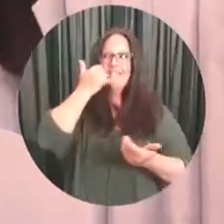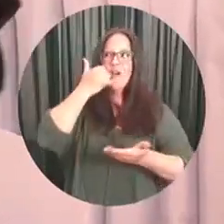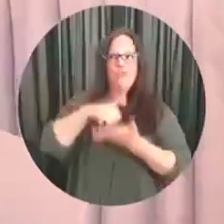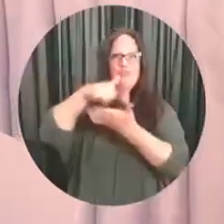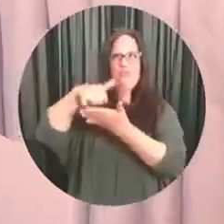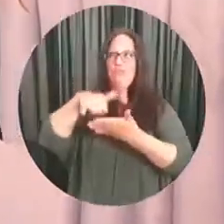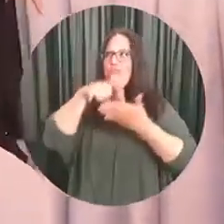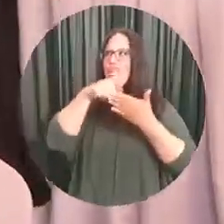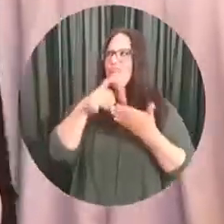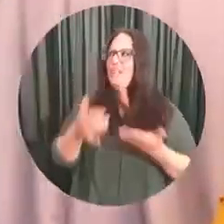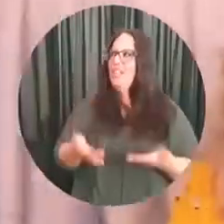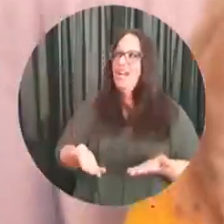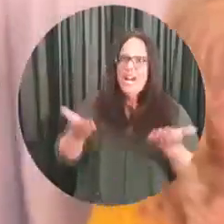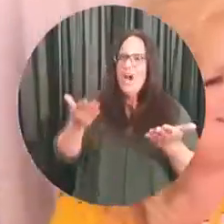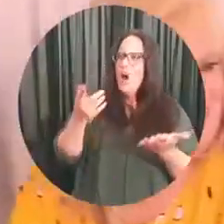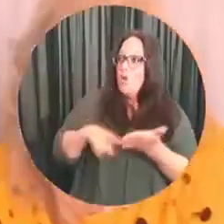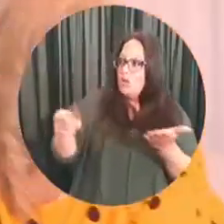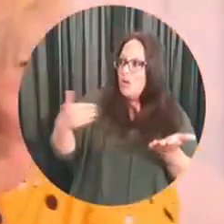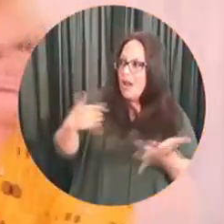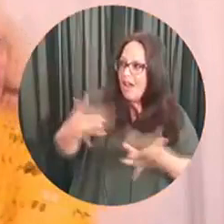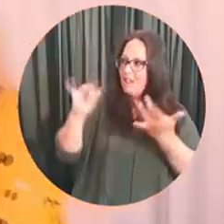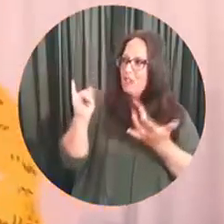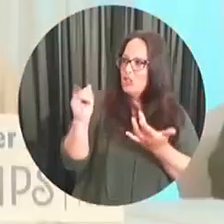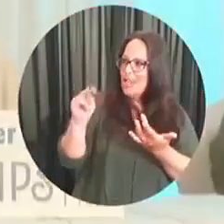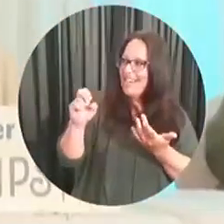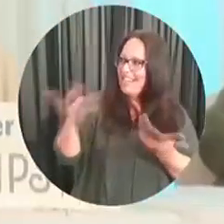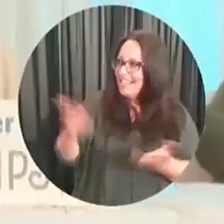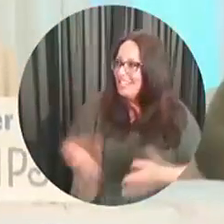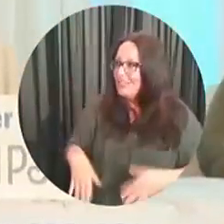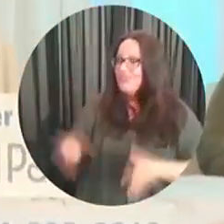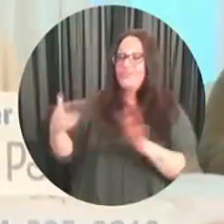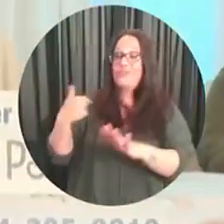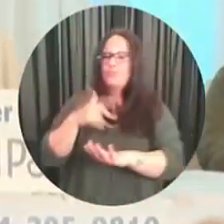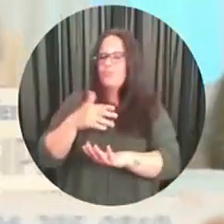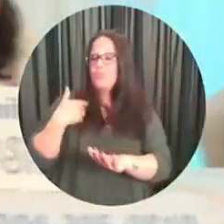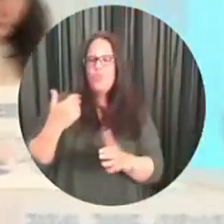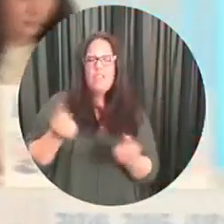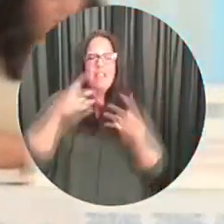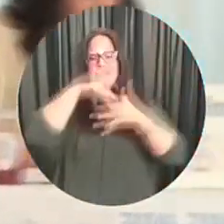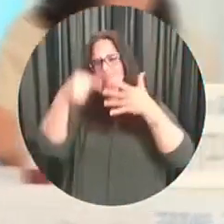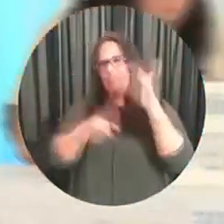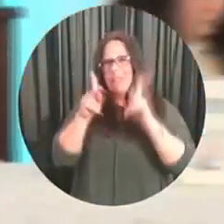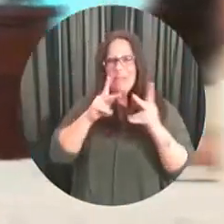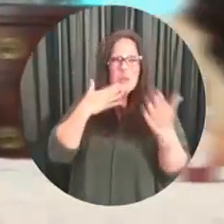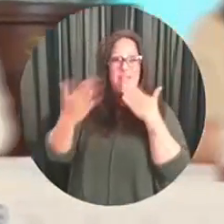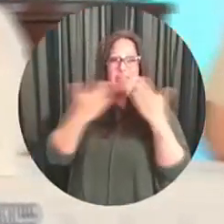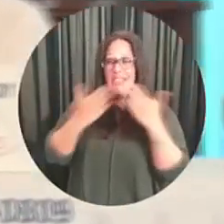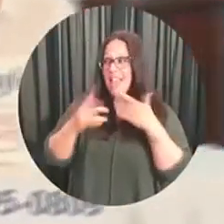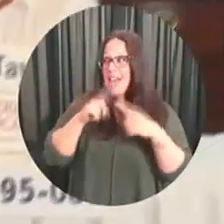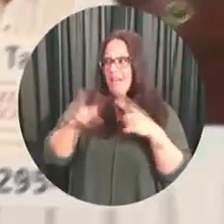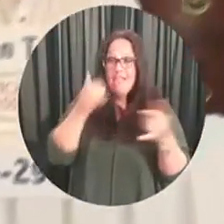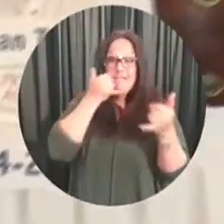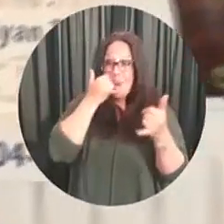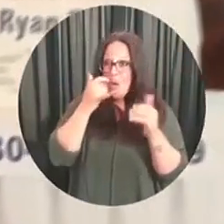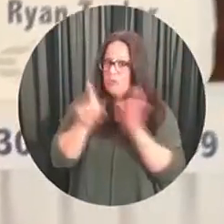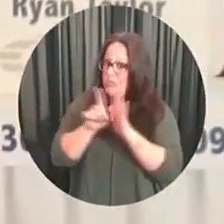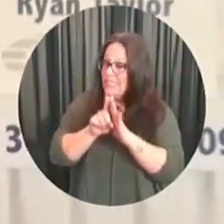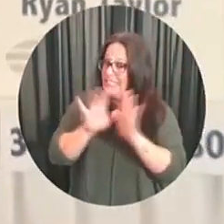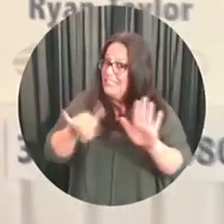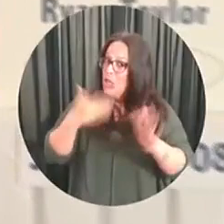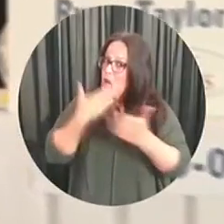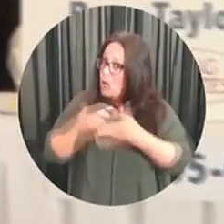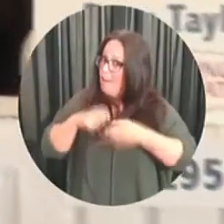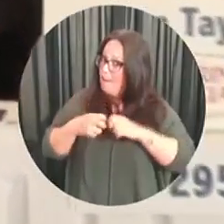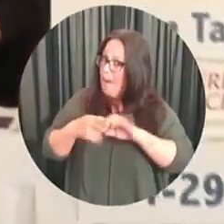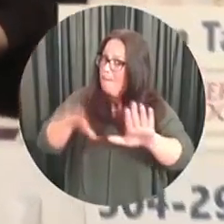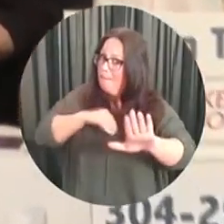Jane, what's up? Hey, we have a ton of people to thank, but we just can't get our VIPs off the phone, which is a really good problem to have. That's a great problem. Karen, did you have some folks to